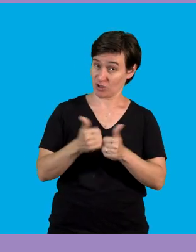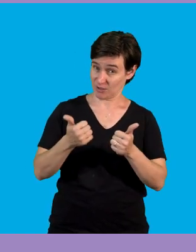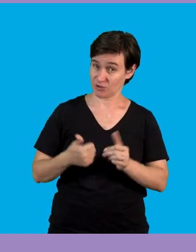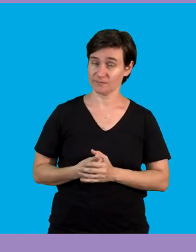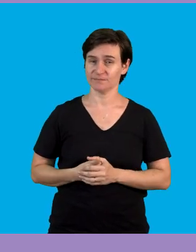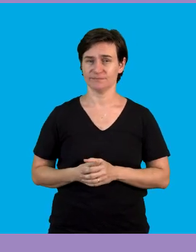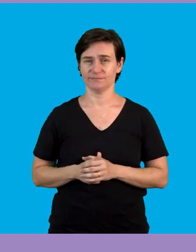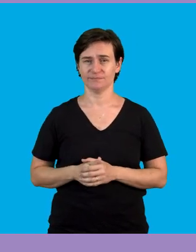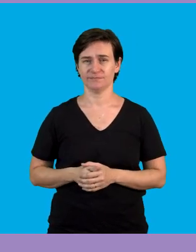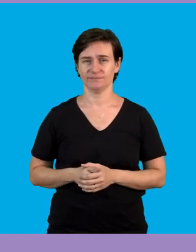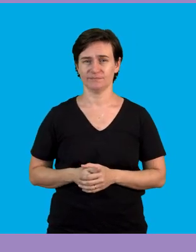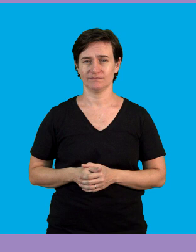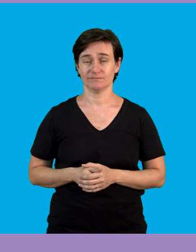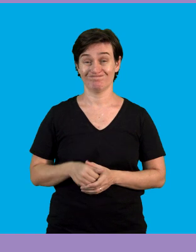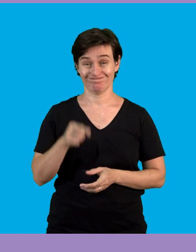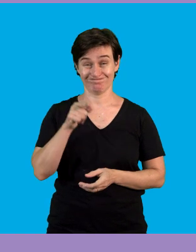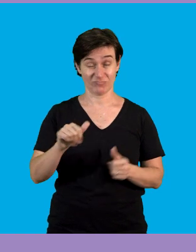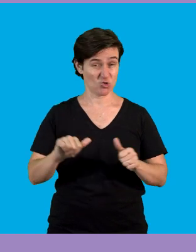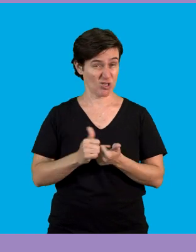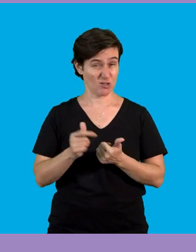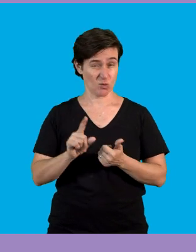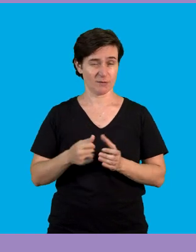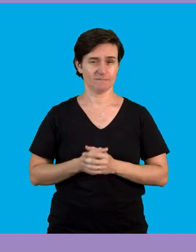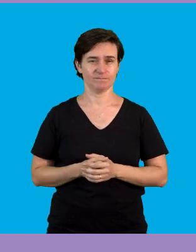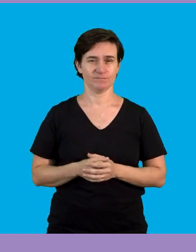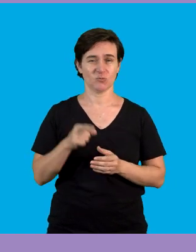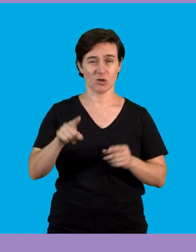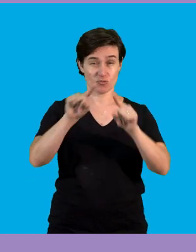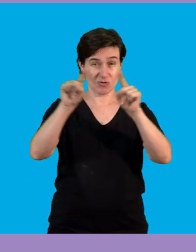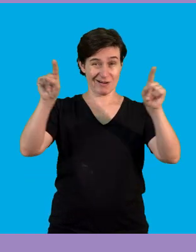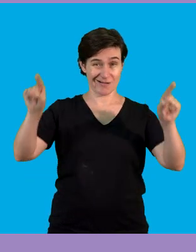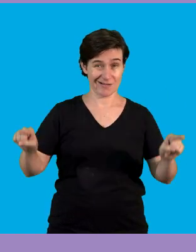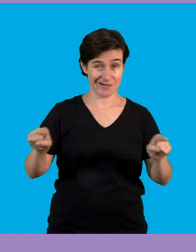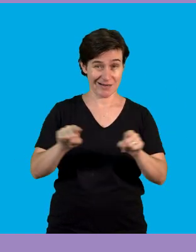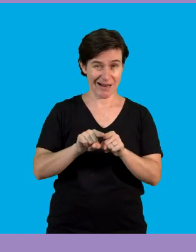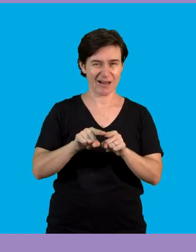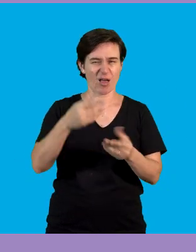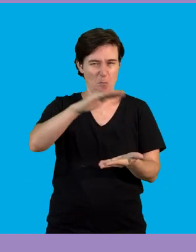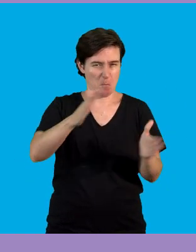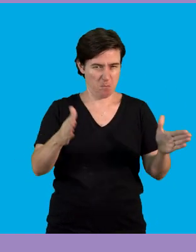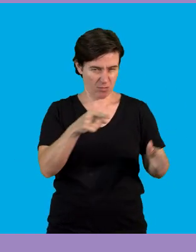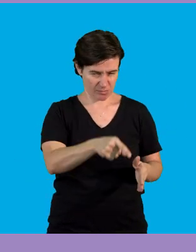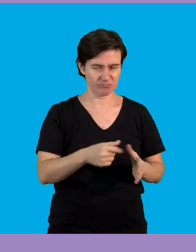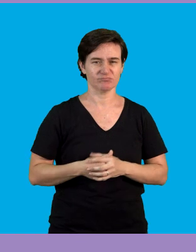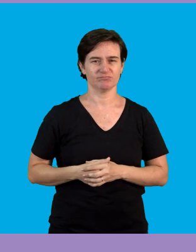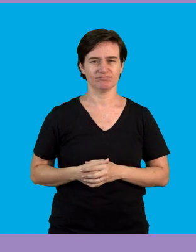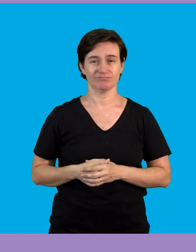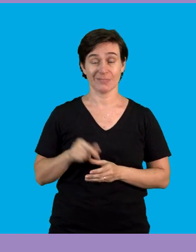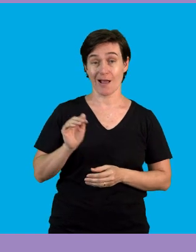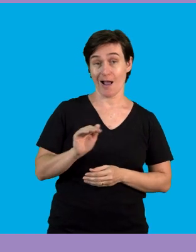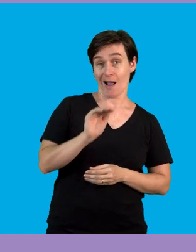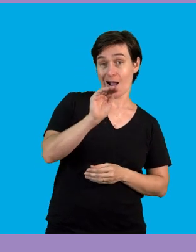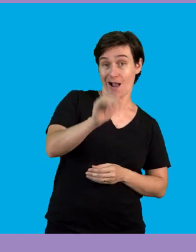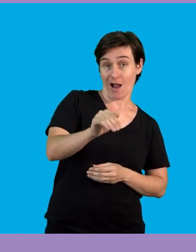challenge. So in this challenge, we have been given a rectangular container. Now, the